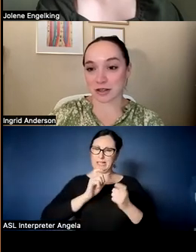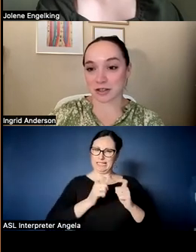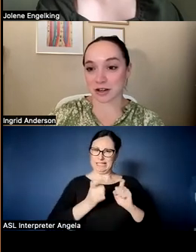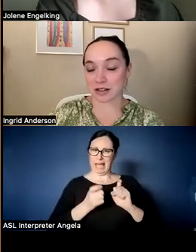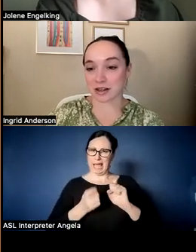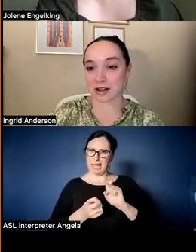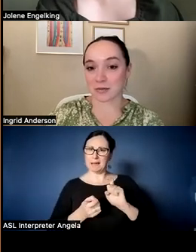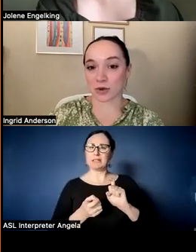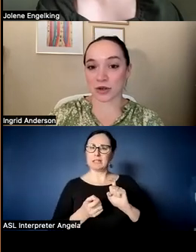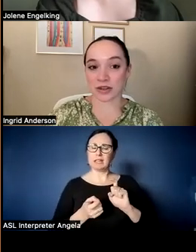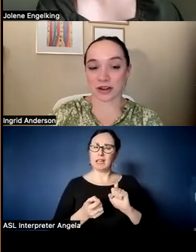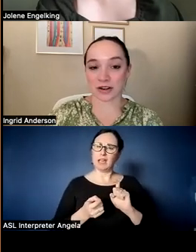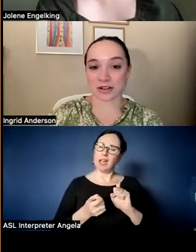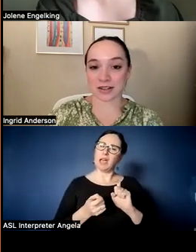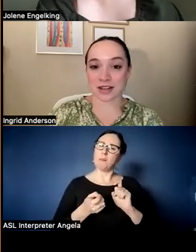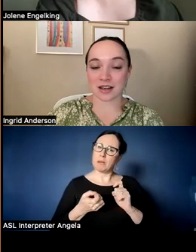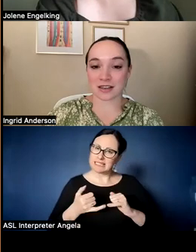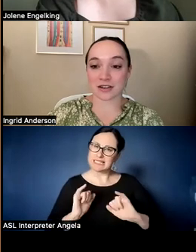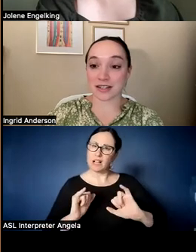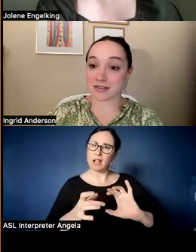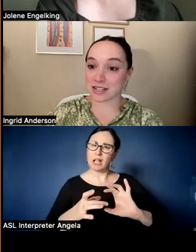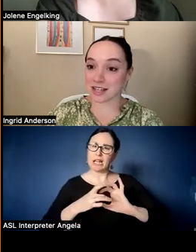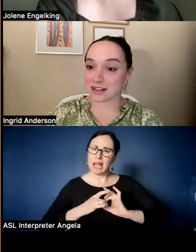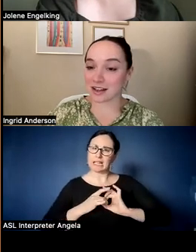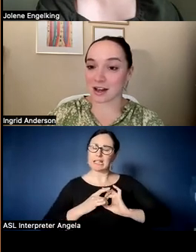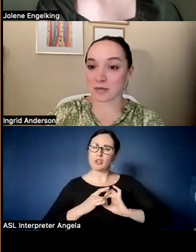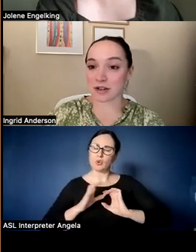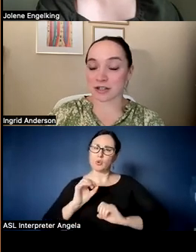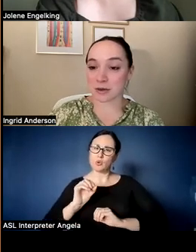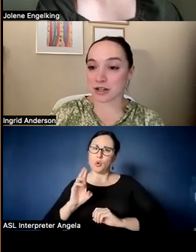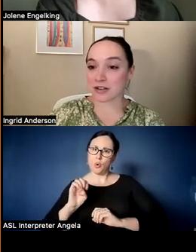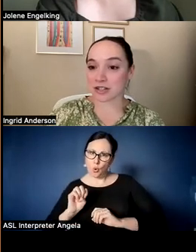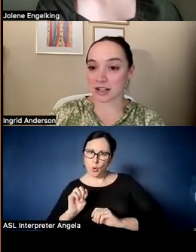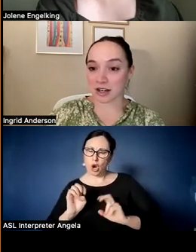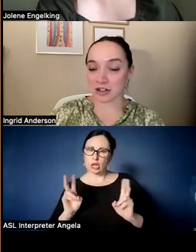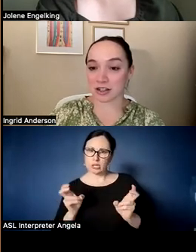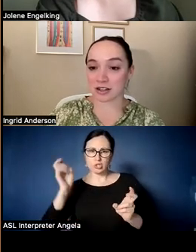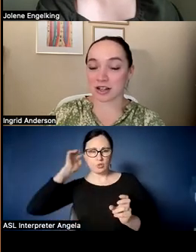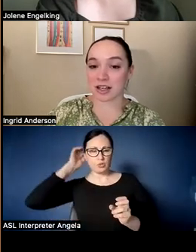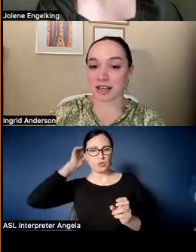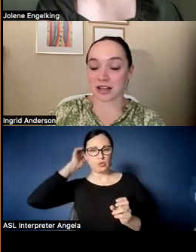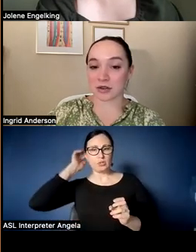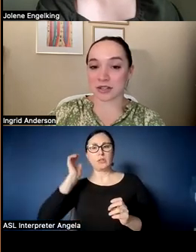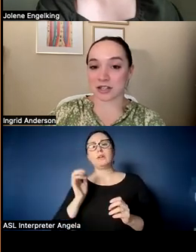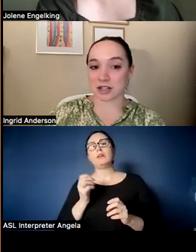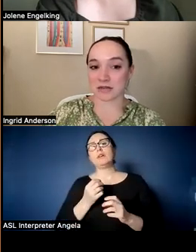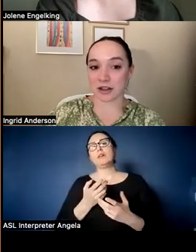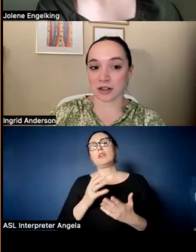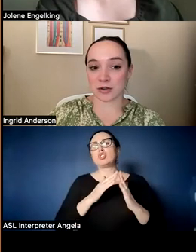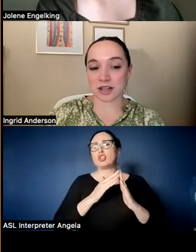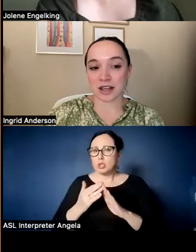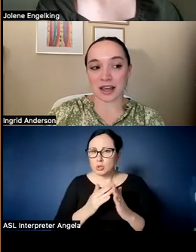that we've been taught. We know that there's safety, there's community, there's connection in those